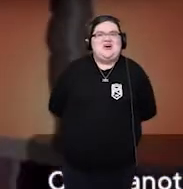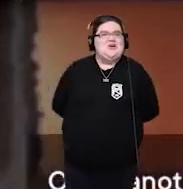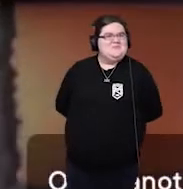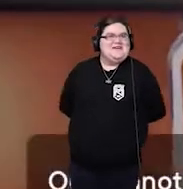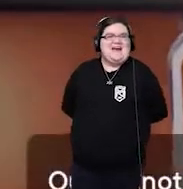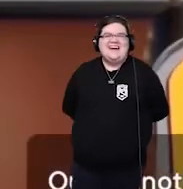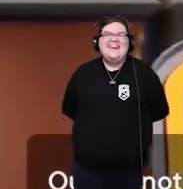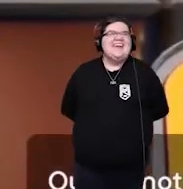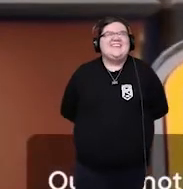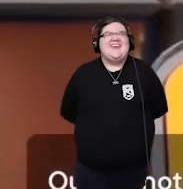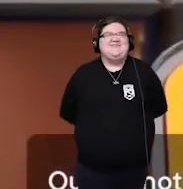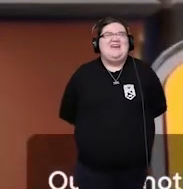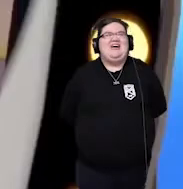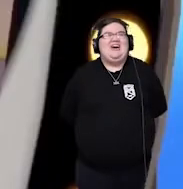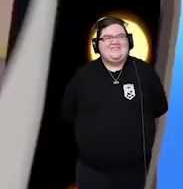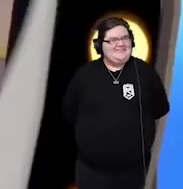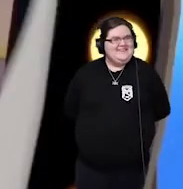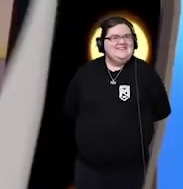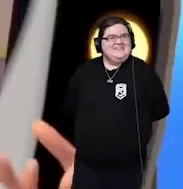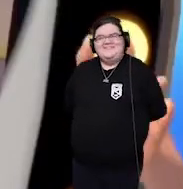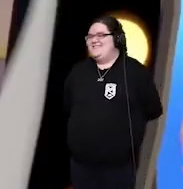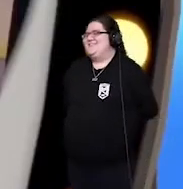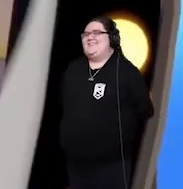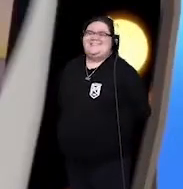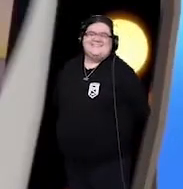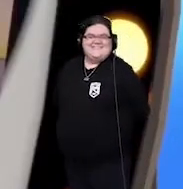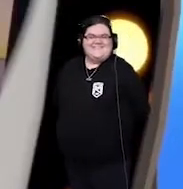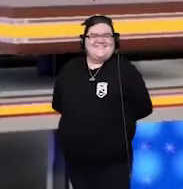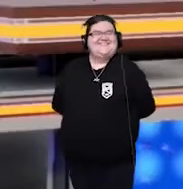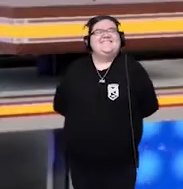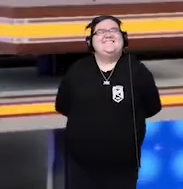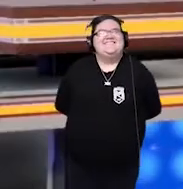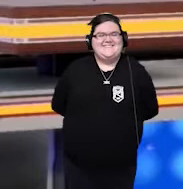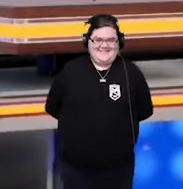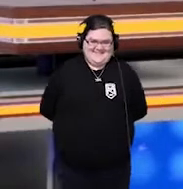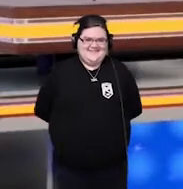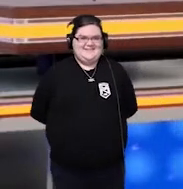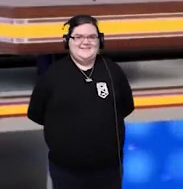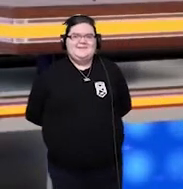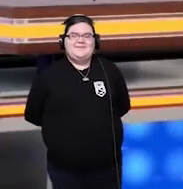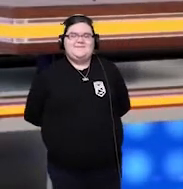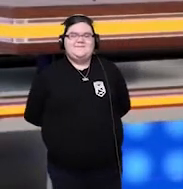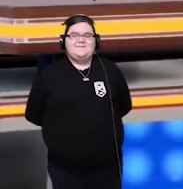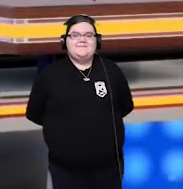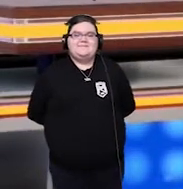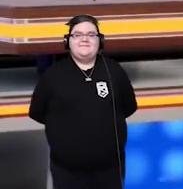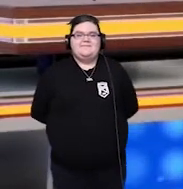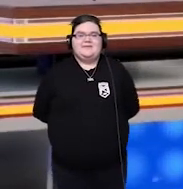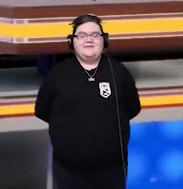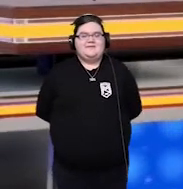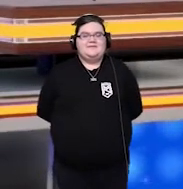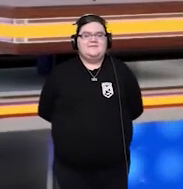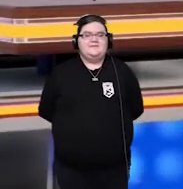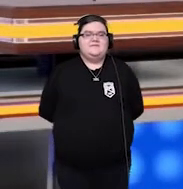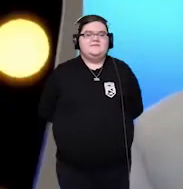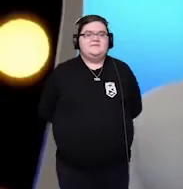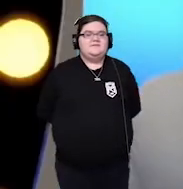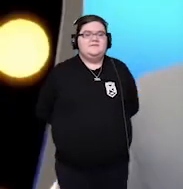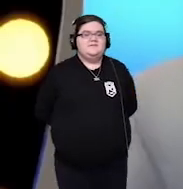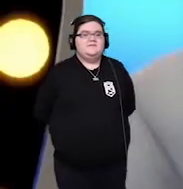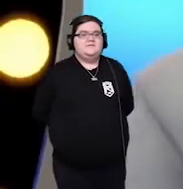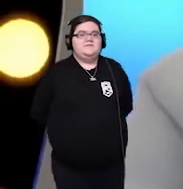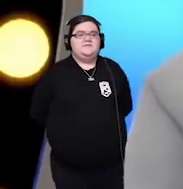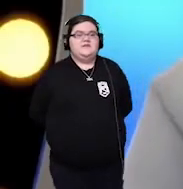Thank you, Toby. I needed that in my life. No, I'm just kidding. No, on the... Well, that's not. I do feel it's like a phrase, isn't